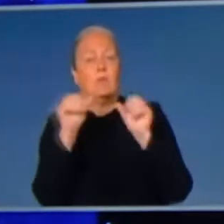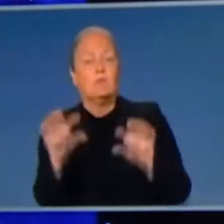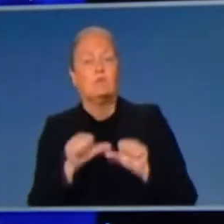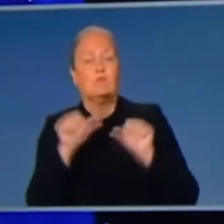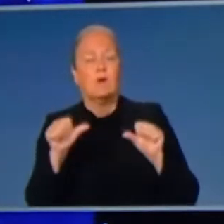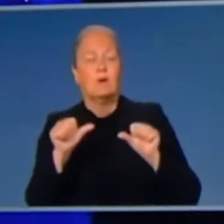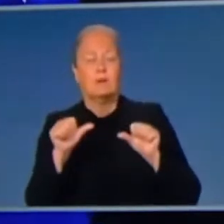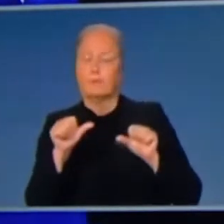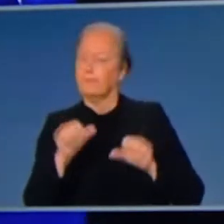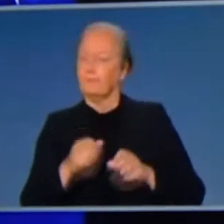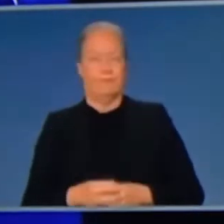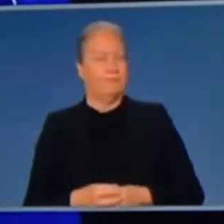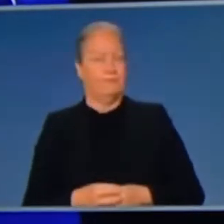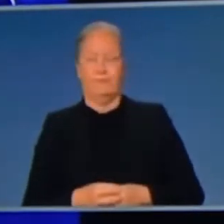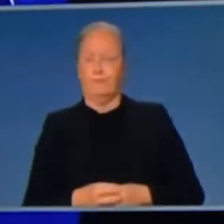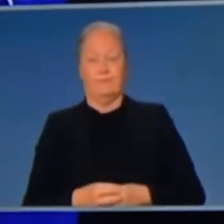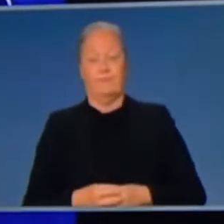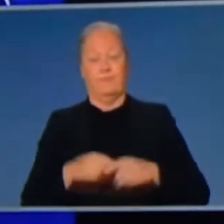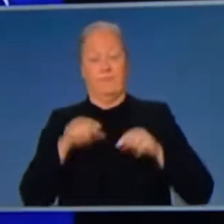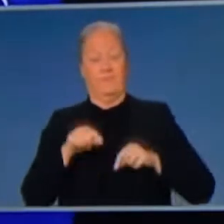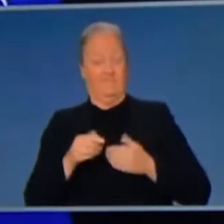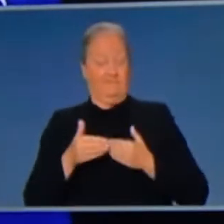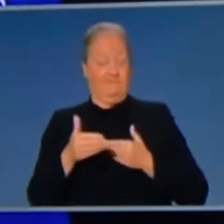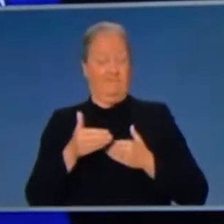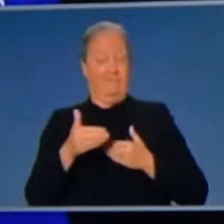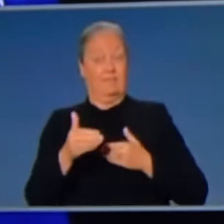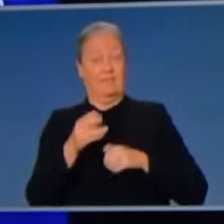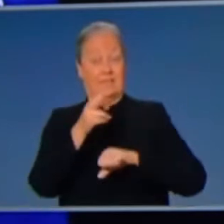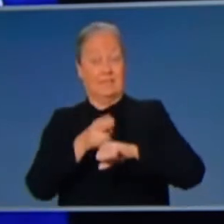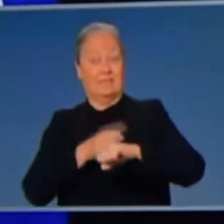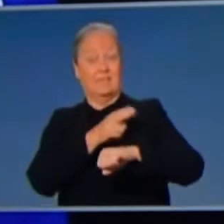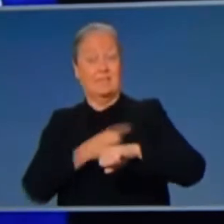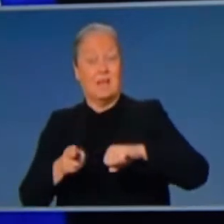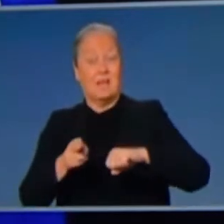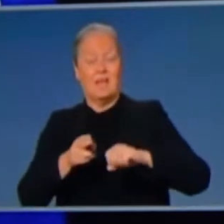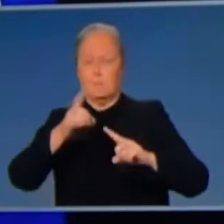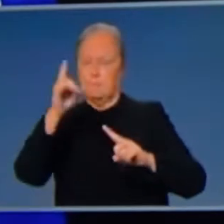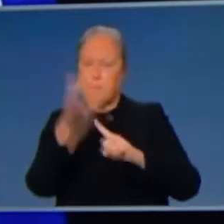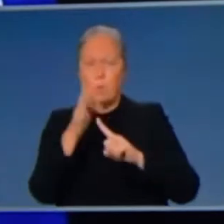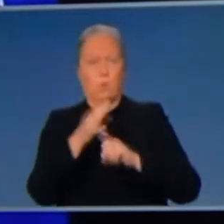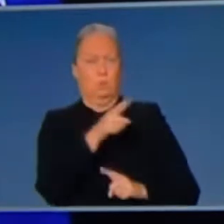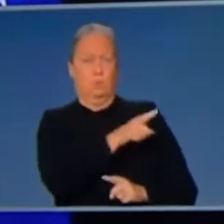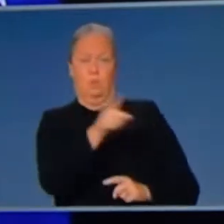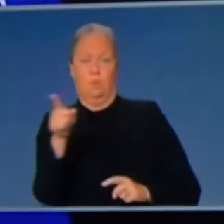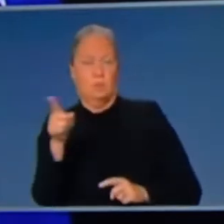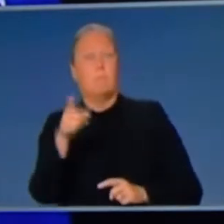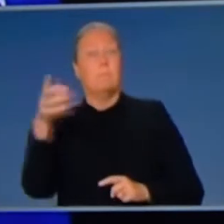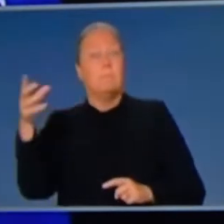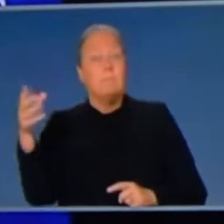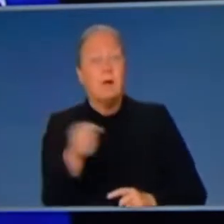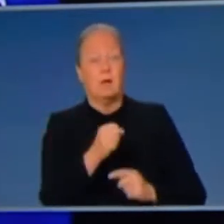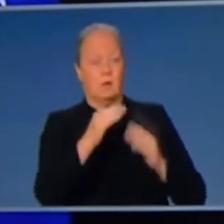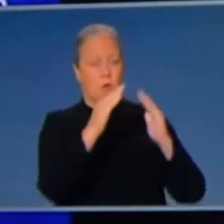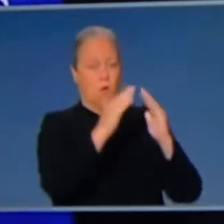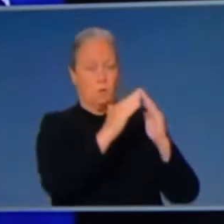This Easter weekend will be incredibly important. Stay at home.